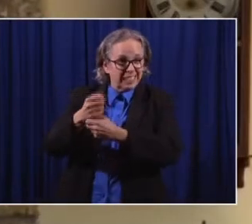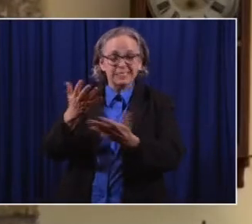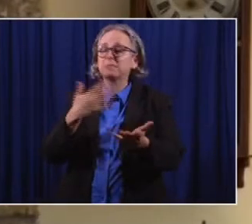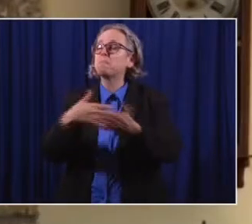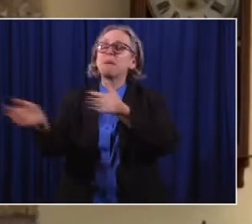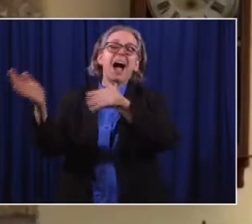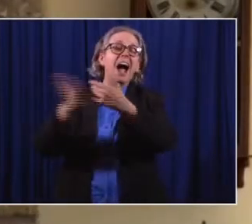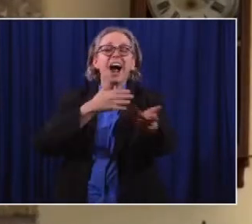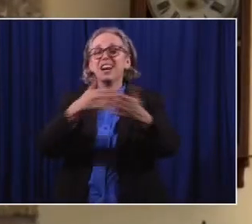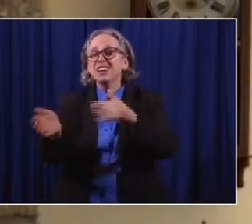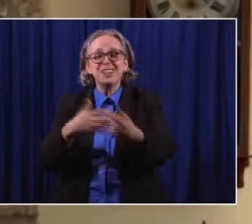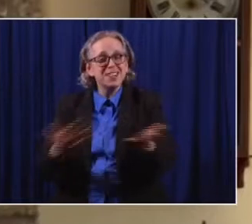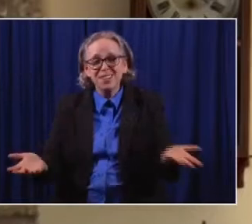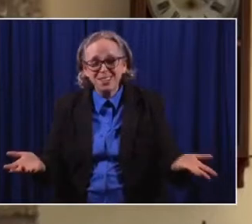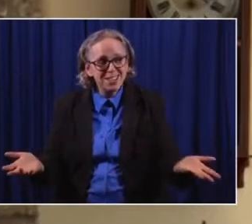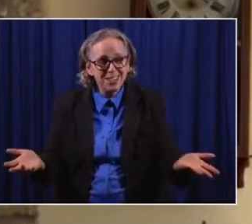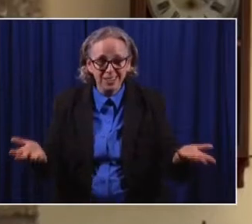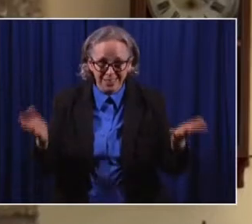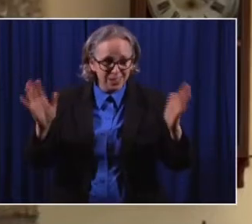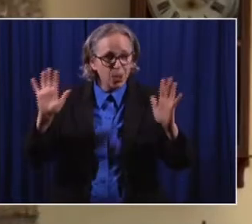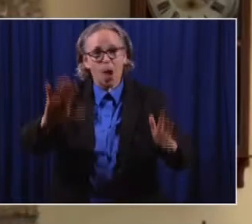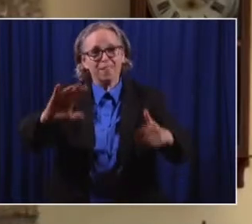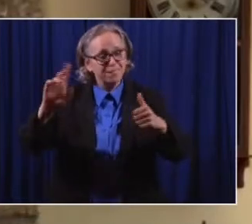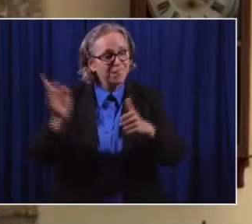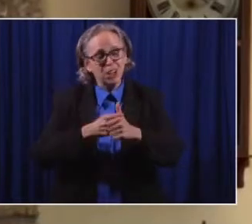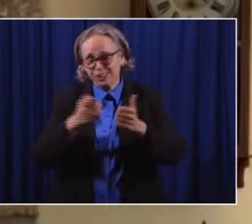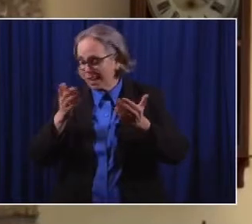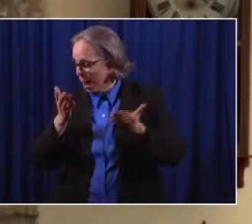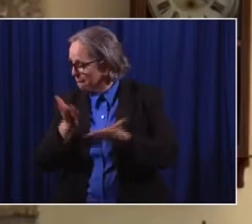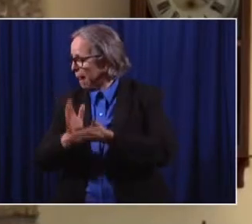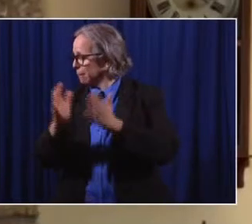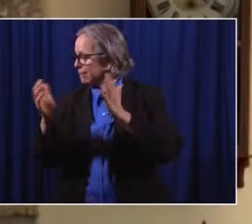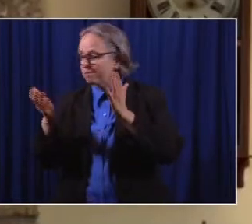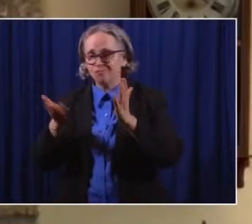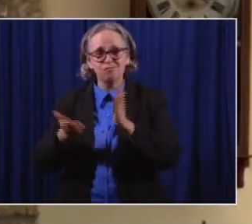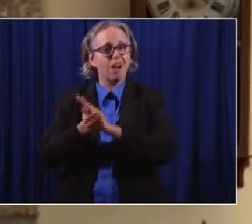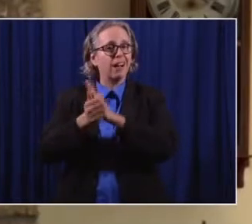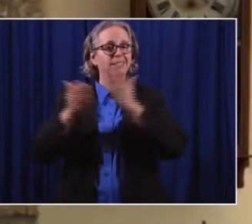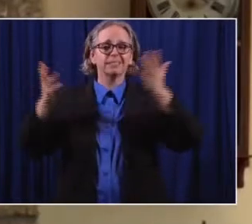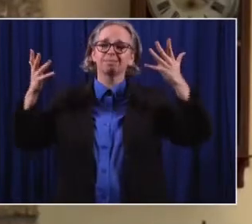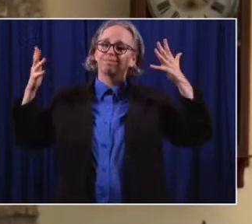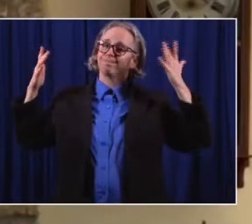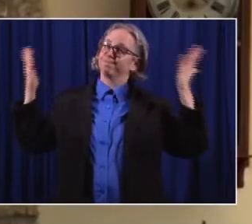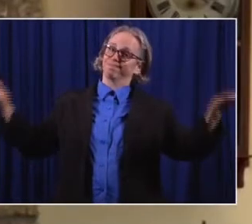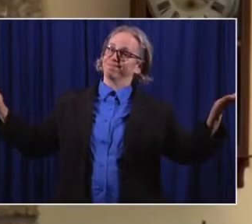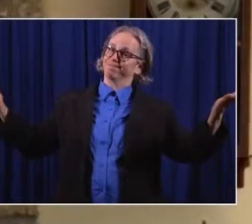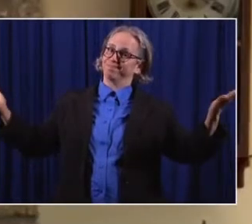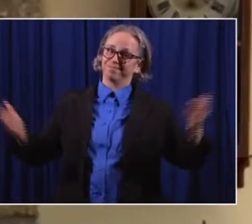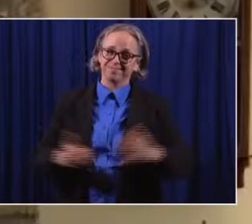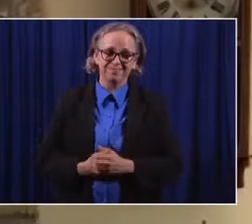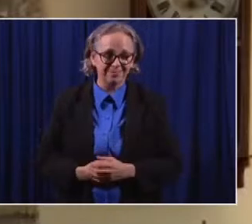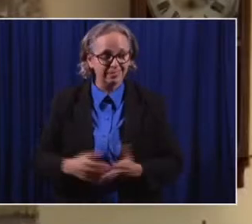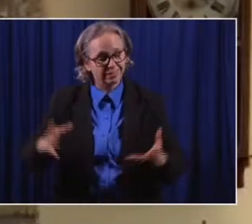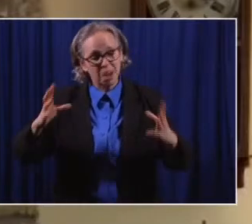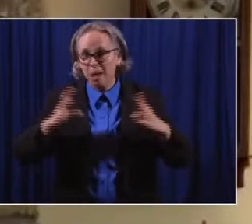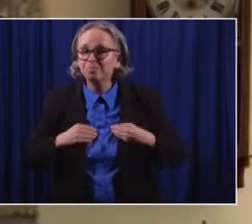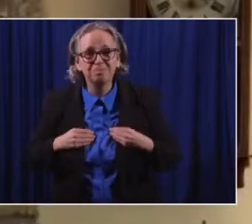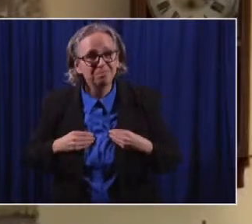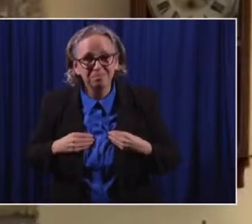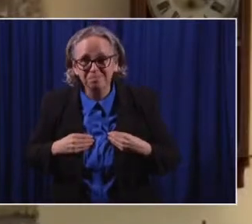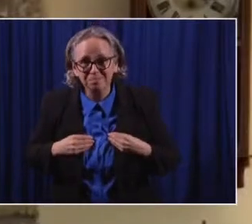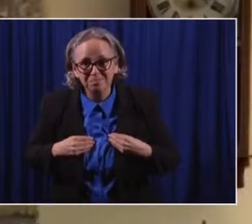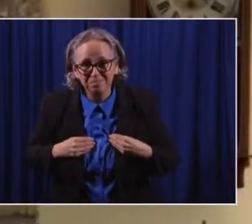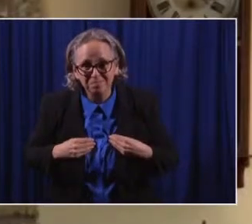is a pure First Amendment right that we fully accept. I was kind of